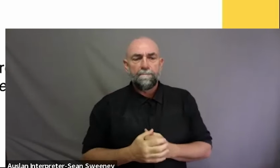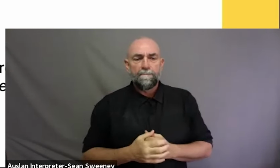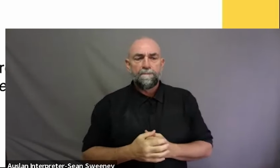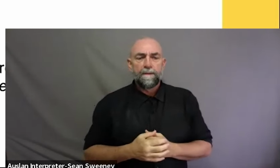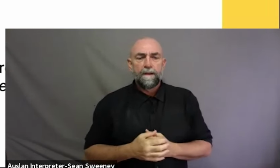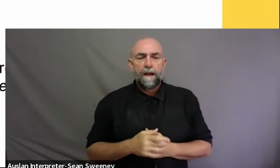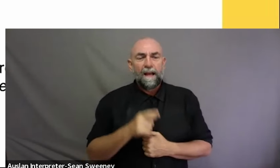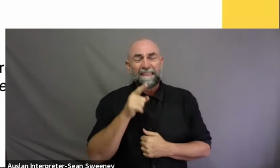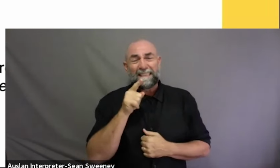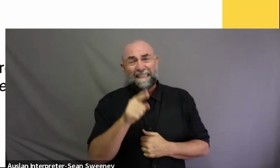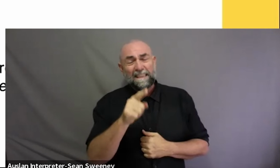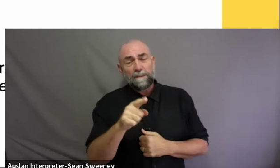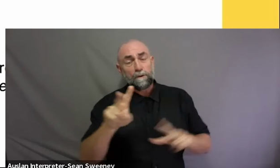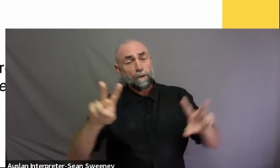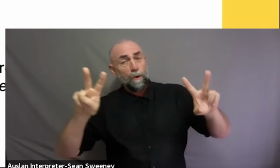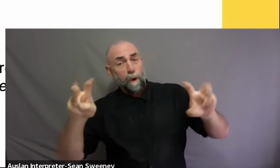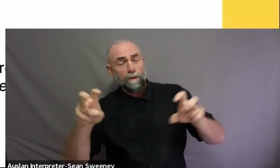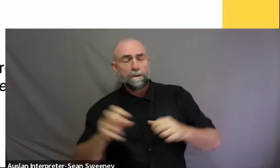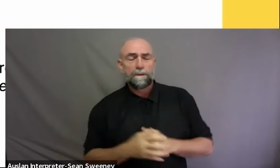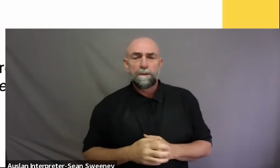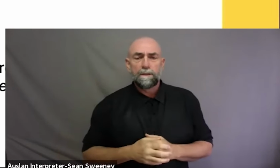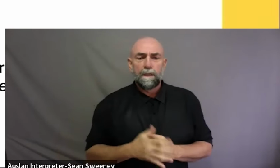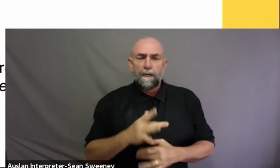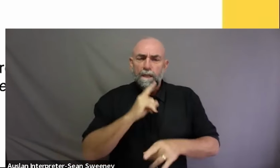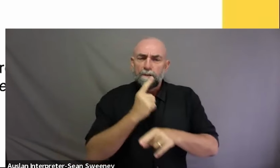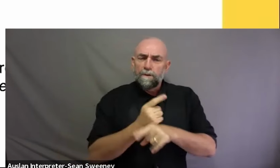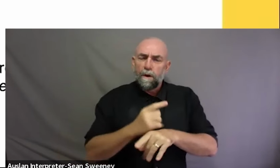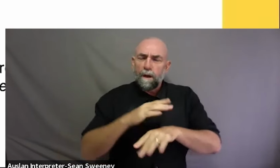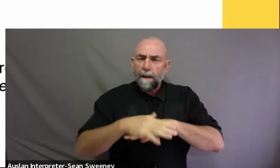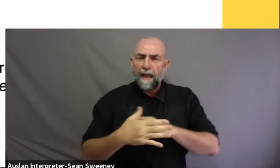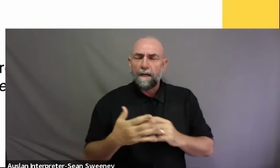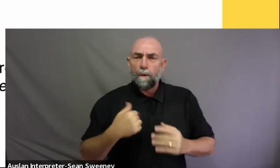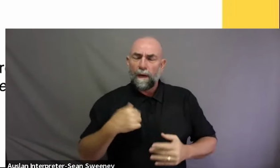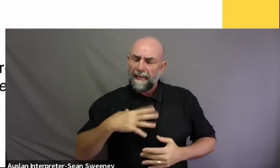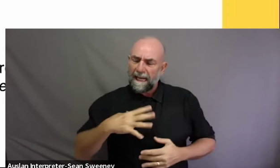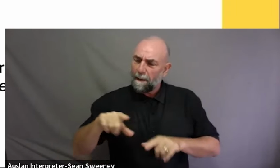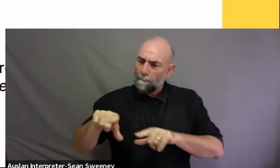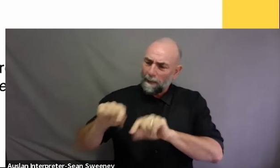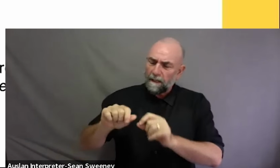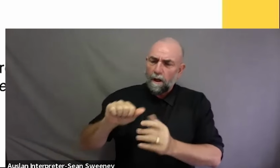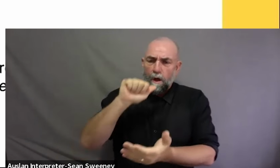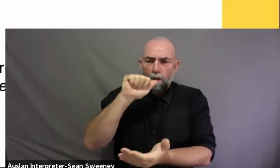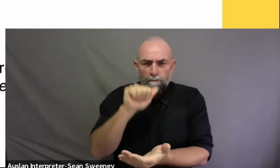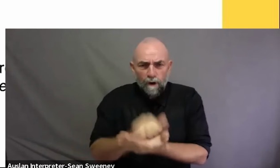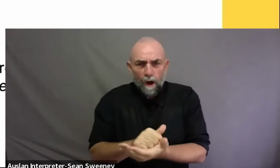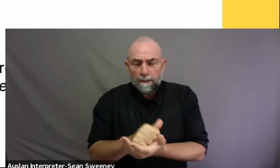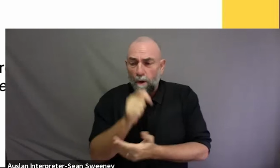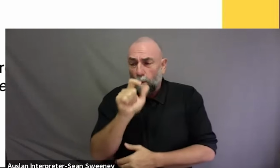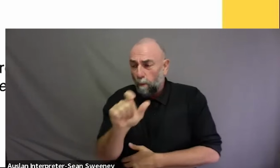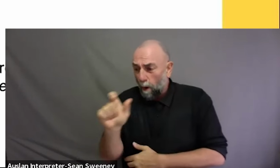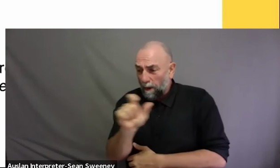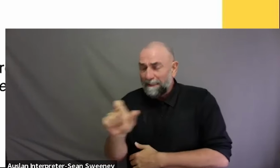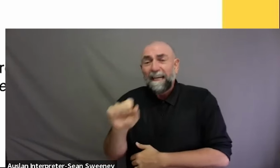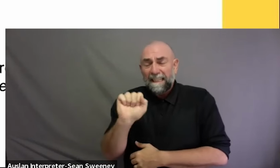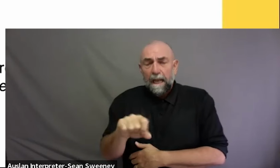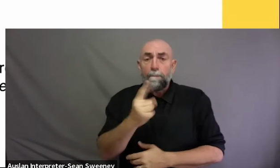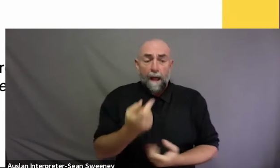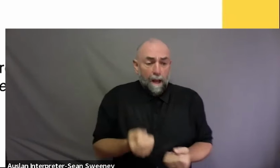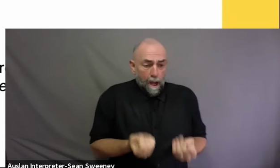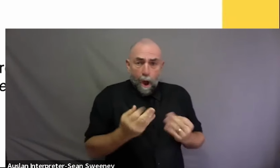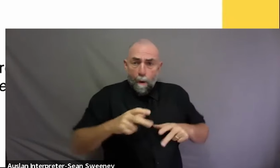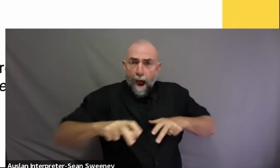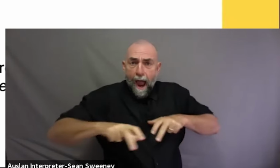of some of the dangers of saying the right words, but not taking the right actions. So I'm